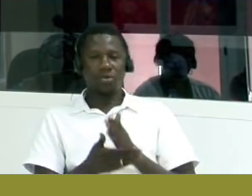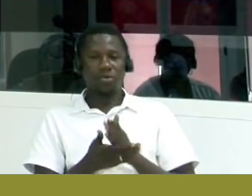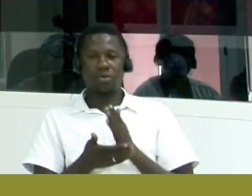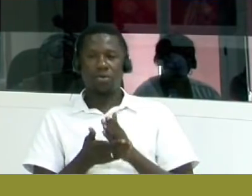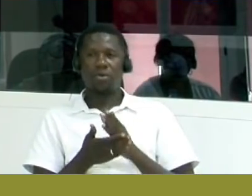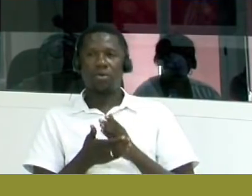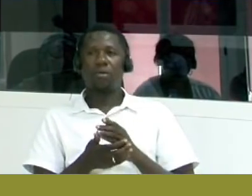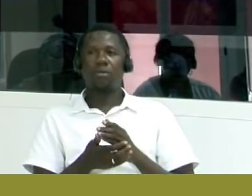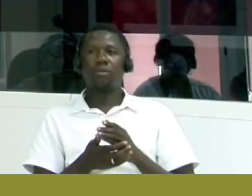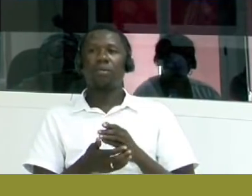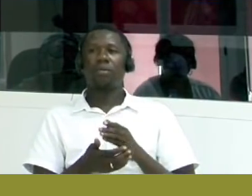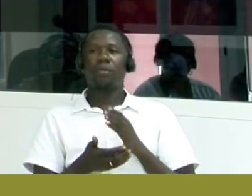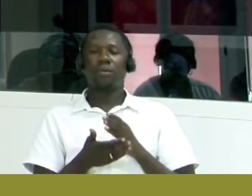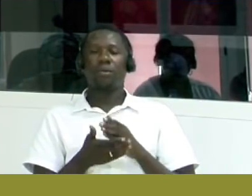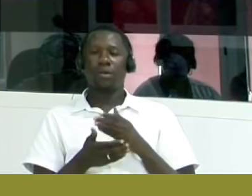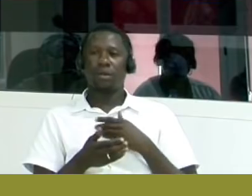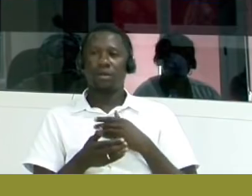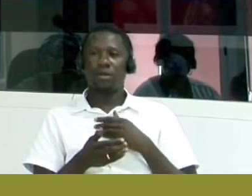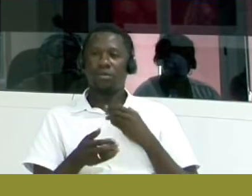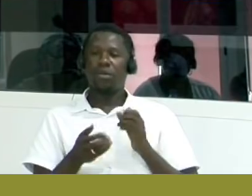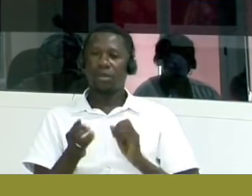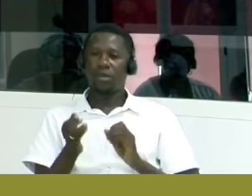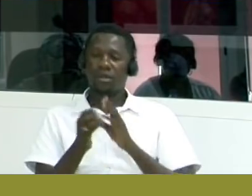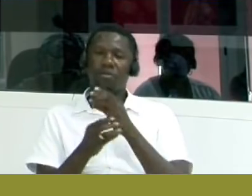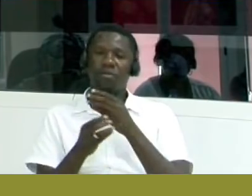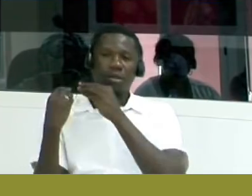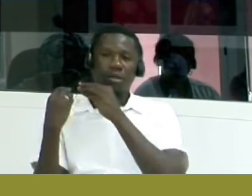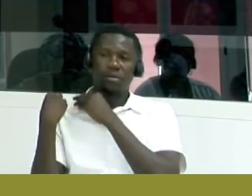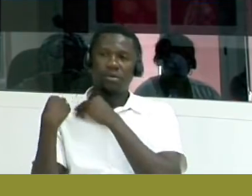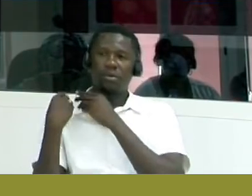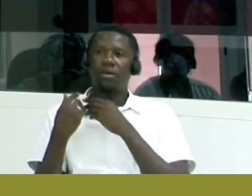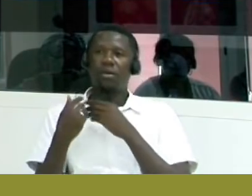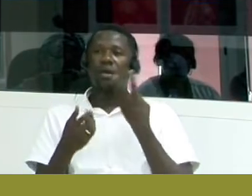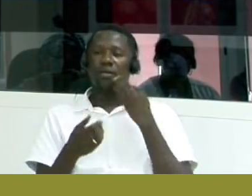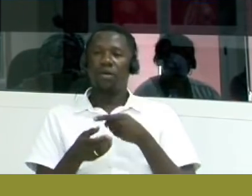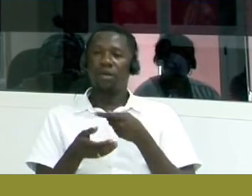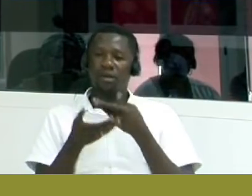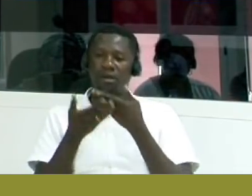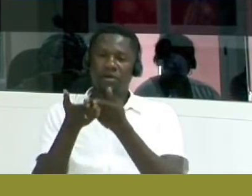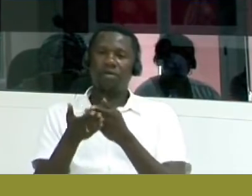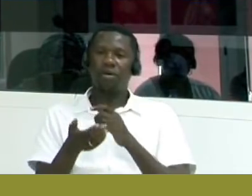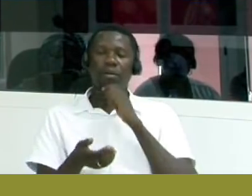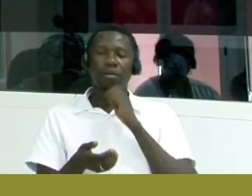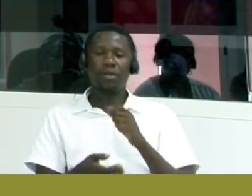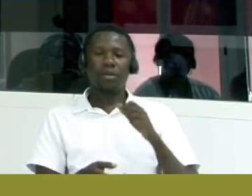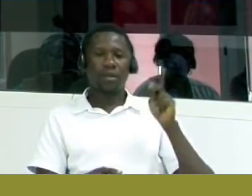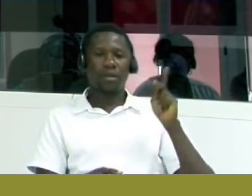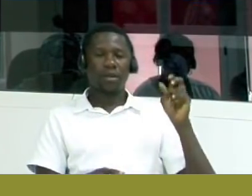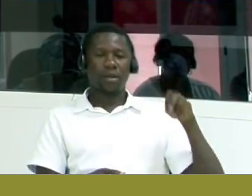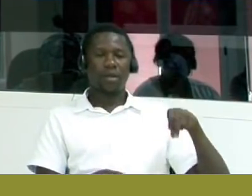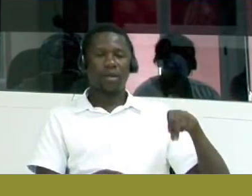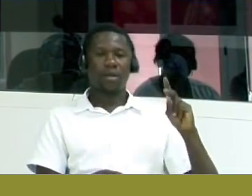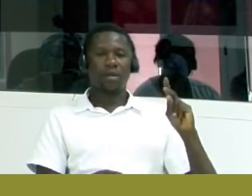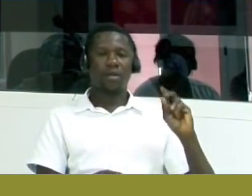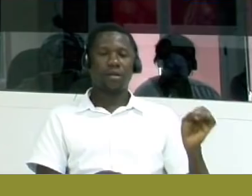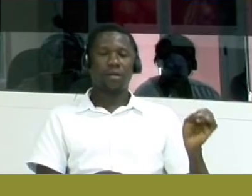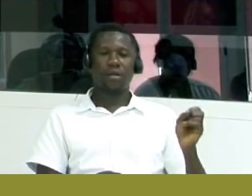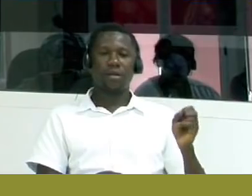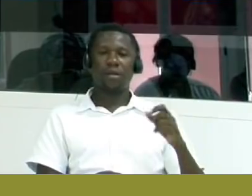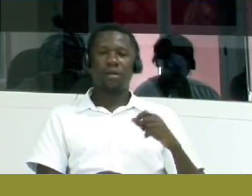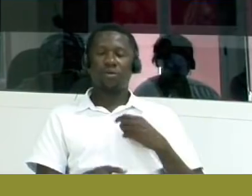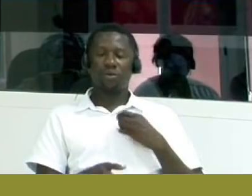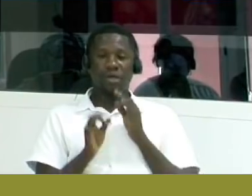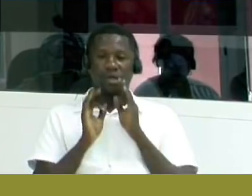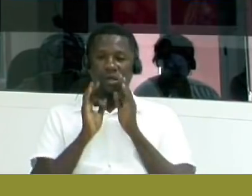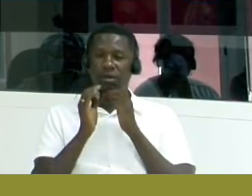that I'll be discharging my responsibilities if I give Mr. King the opportunity to explain the circumstances in